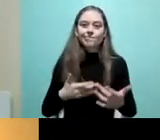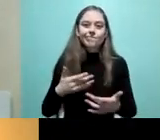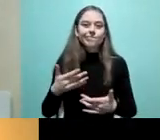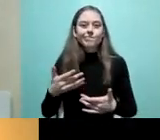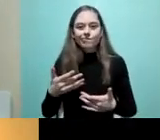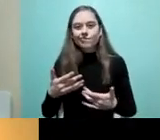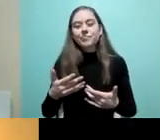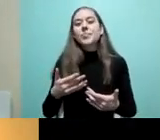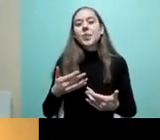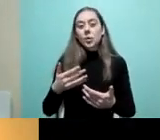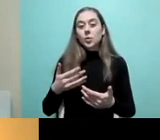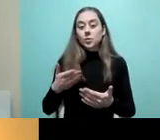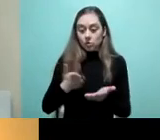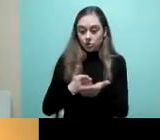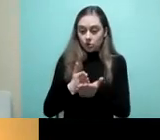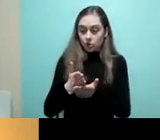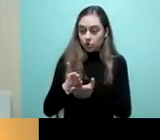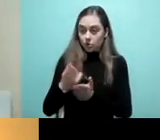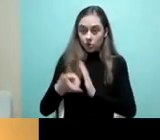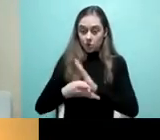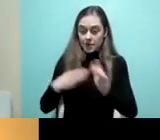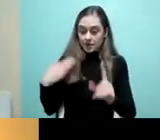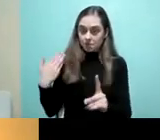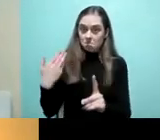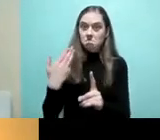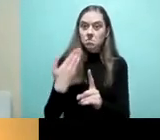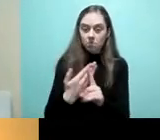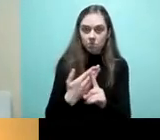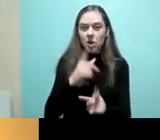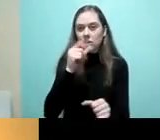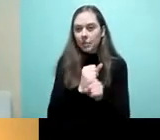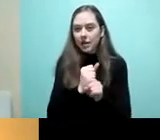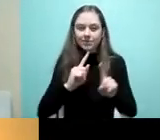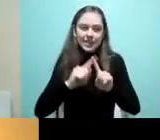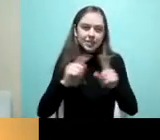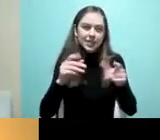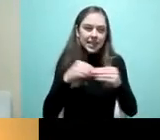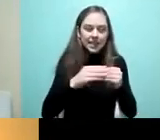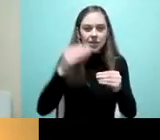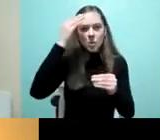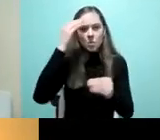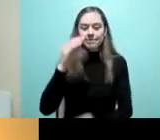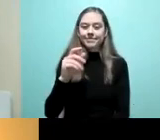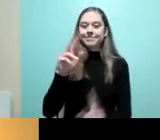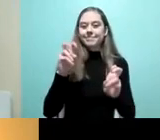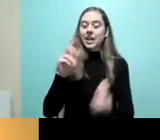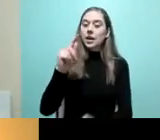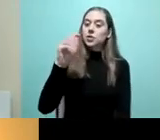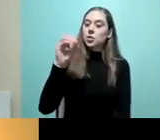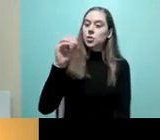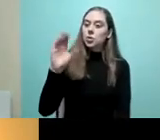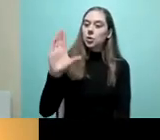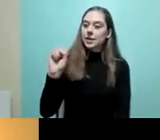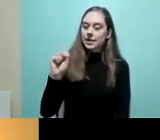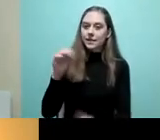over the last few weeks, we touched on a few different things about the tools for life. The tools for life.